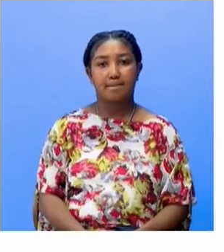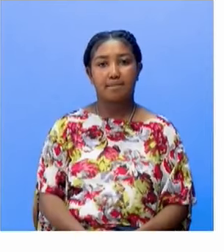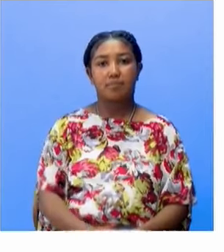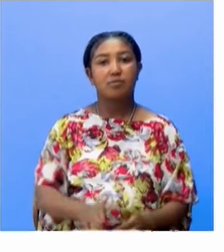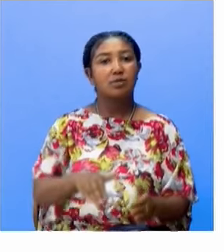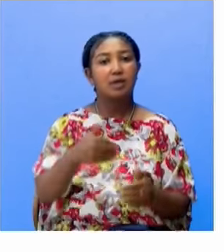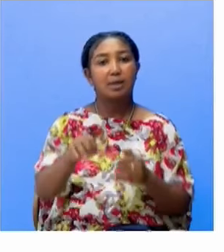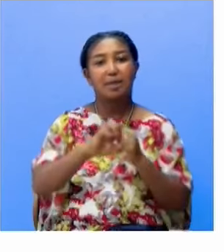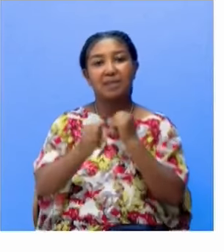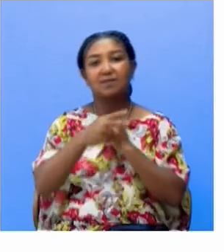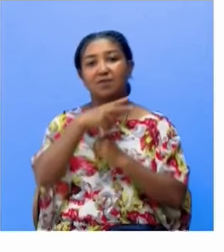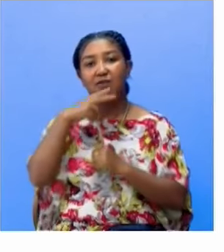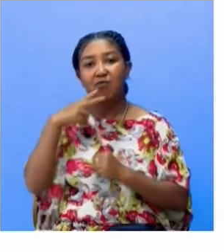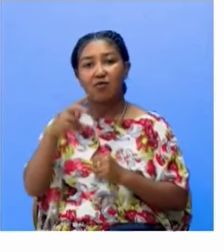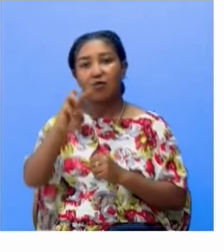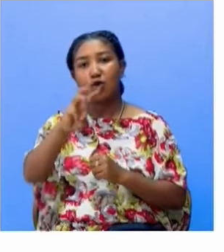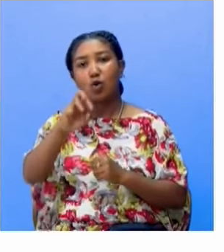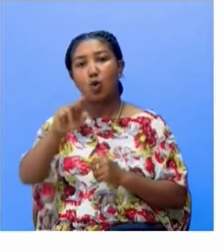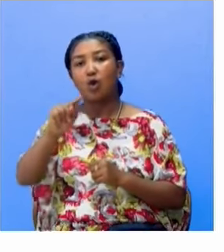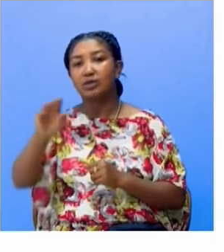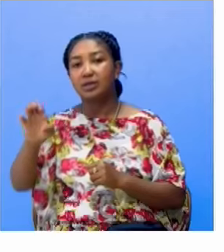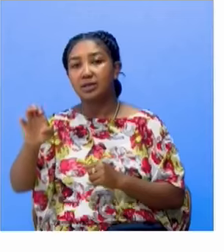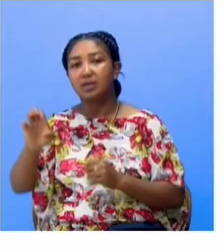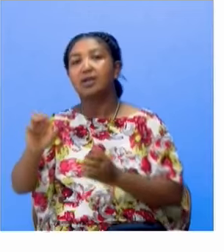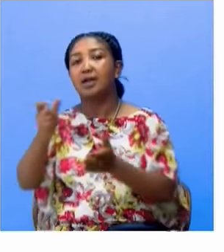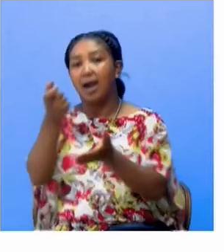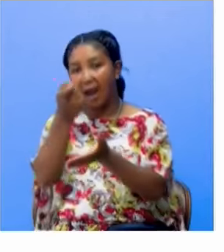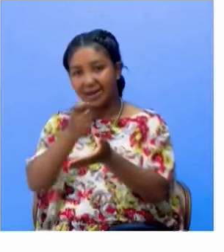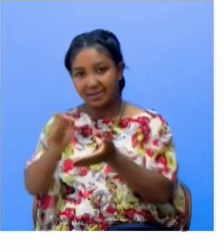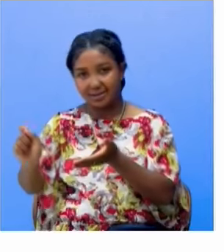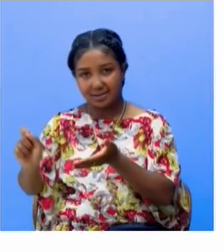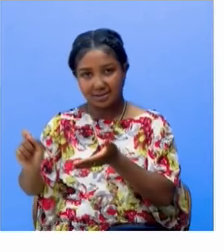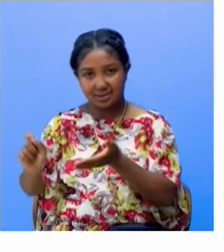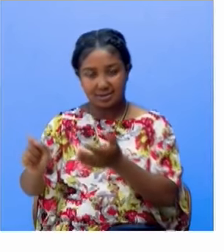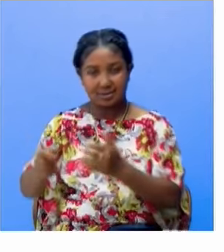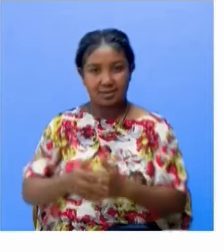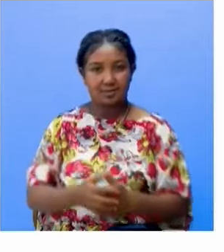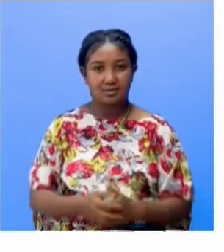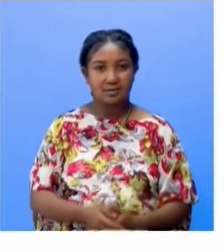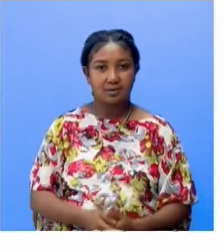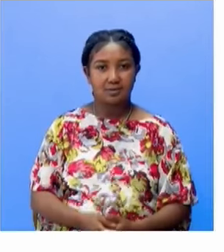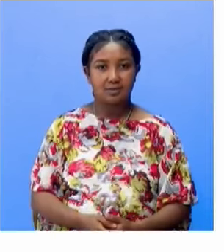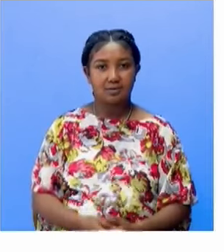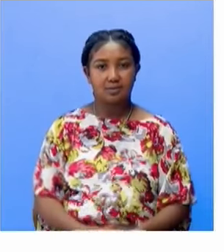What about the base verb form of wrote? Write.